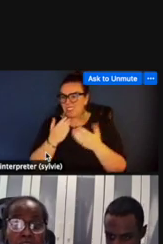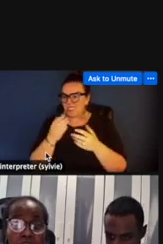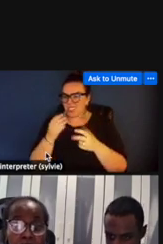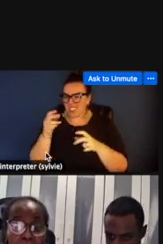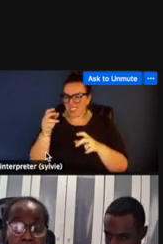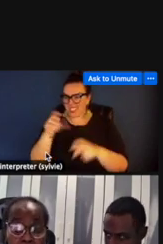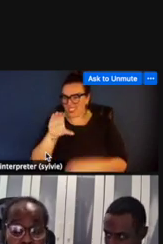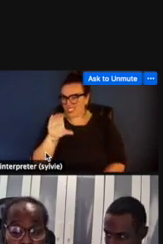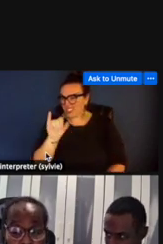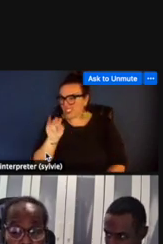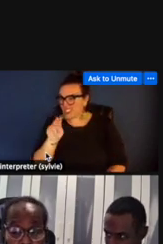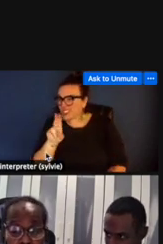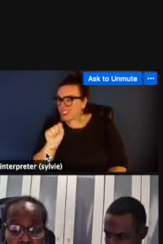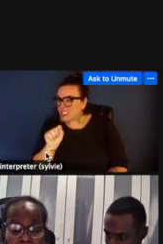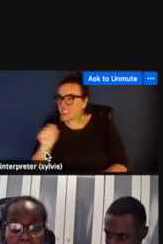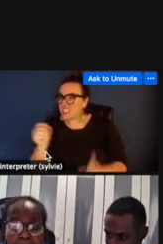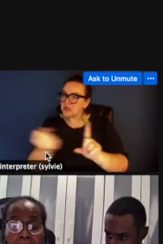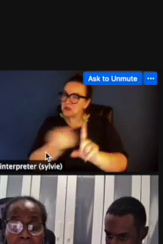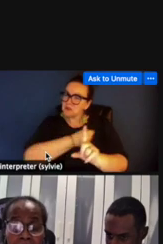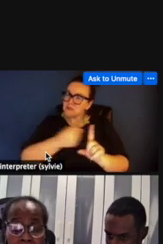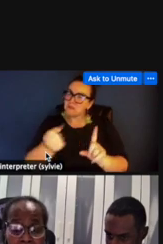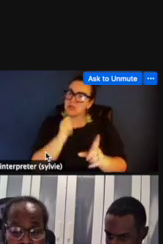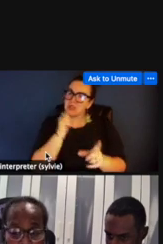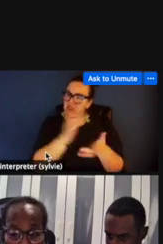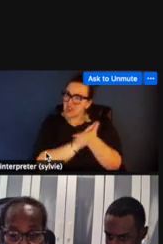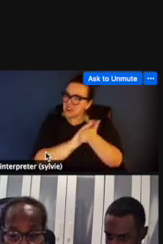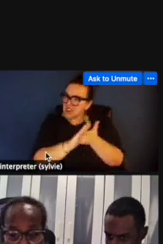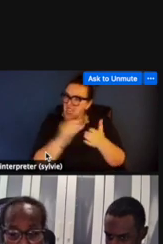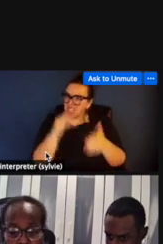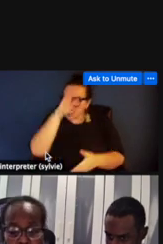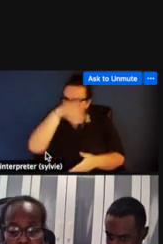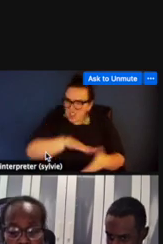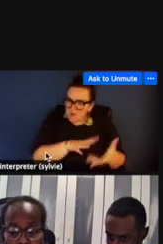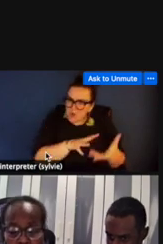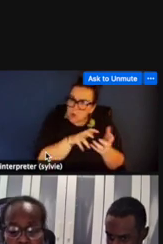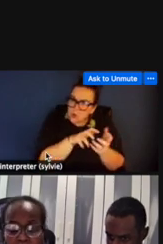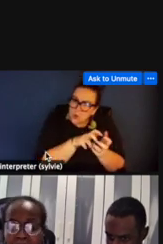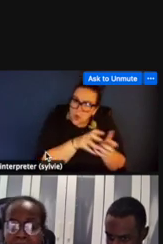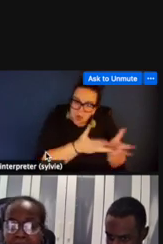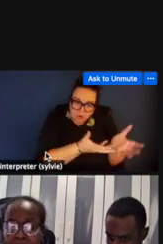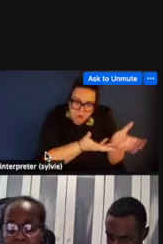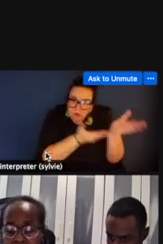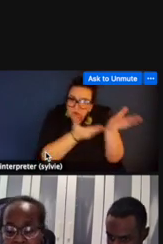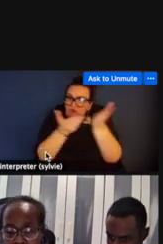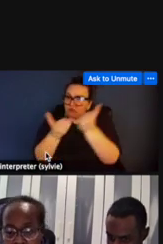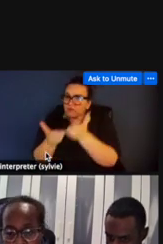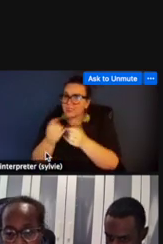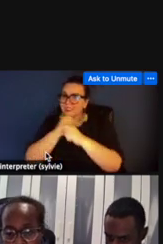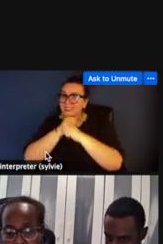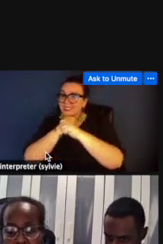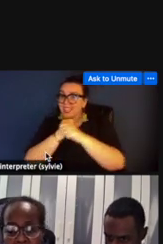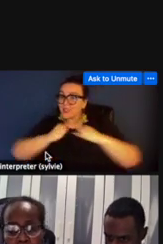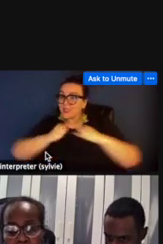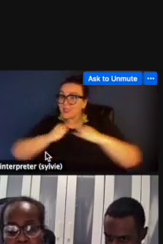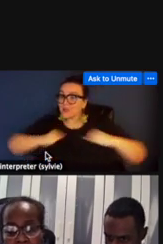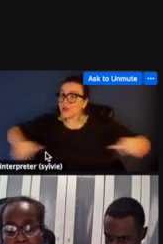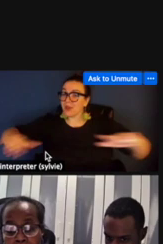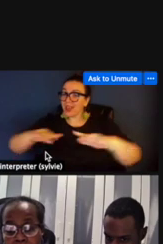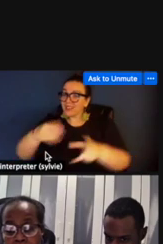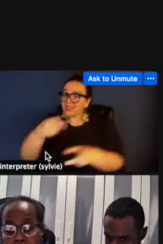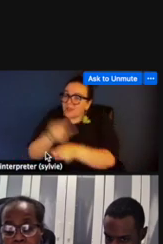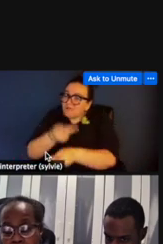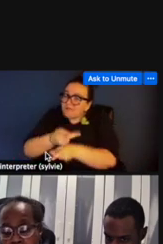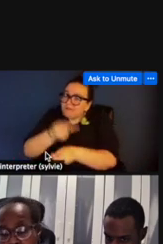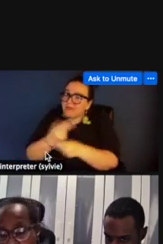circus, or they have been abused. And the people take them to the sanctuary, and they're cared for. And